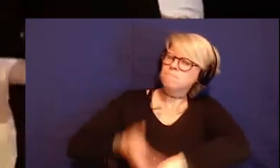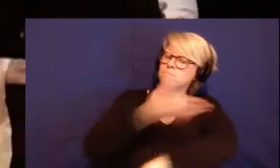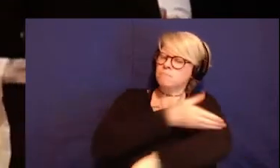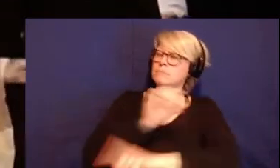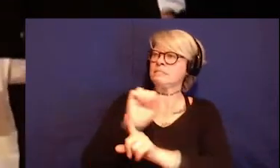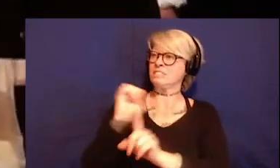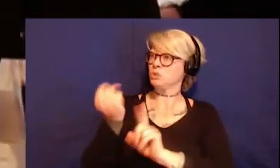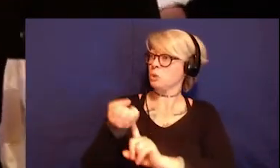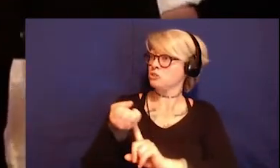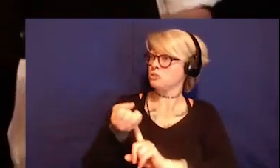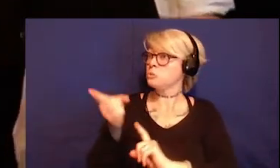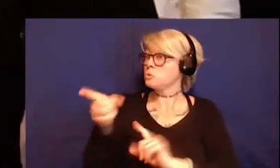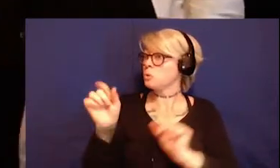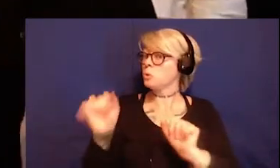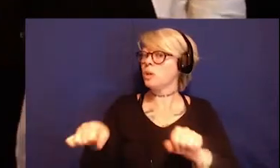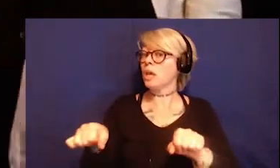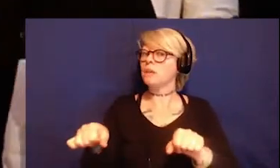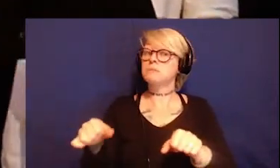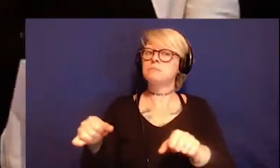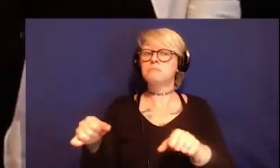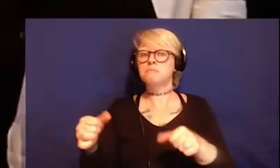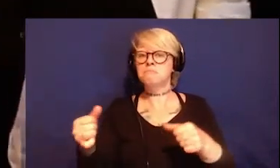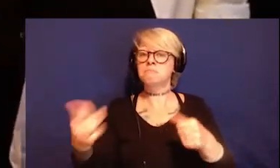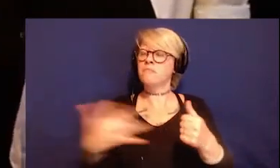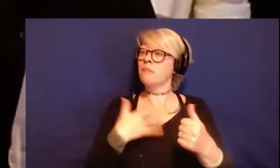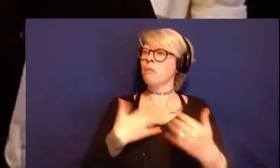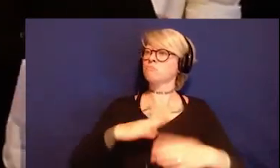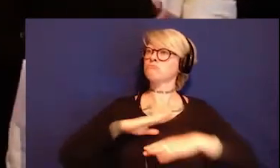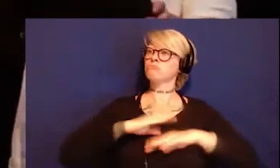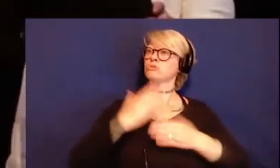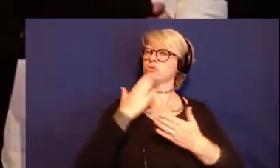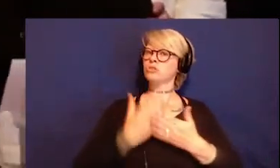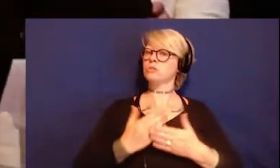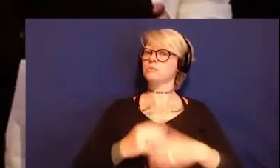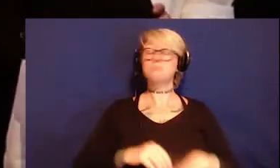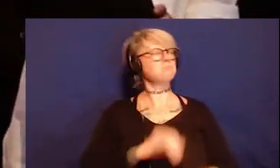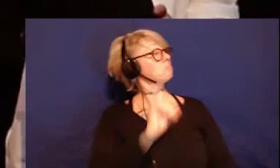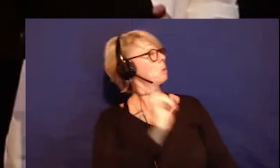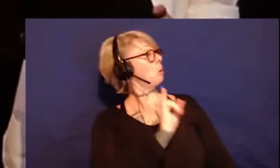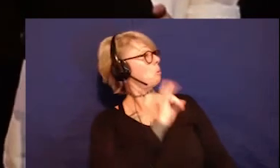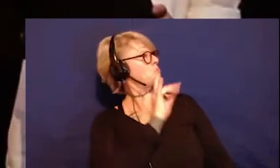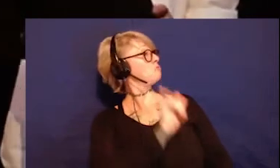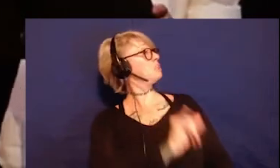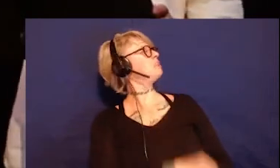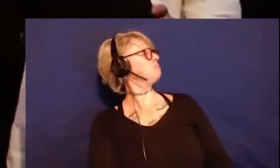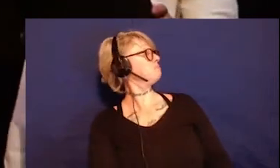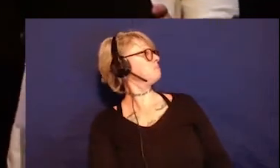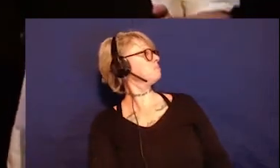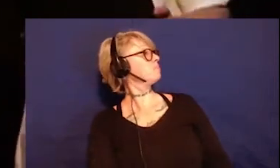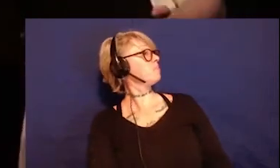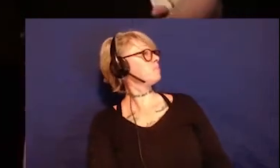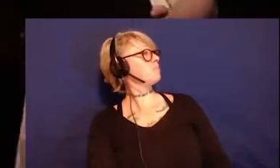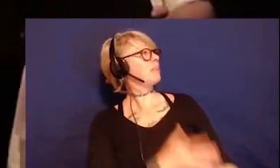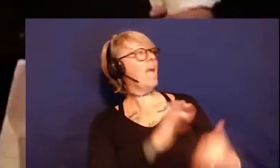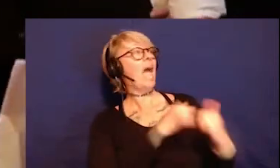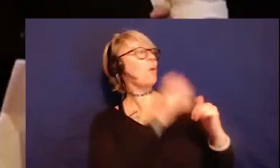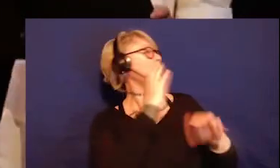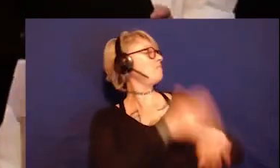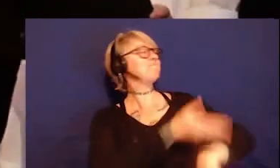so that we can be good. Oh, really? A way to make it all